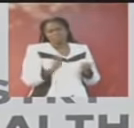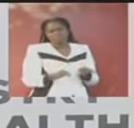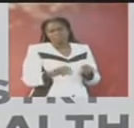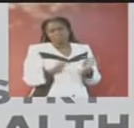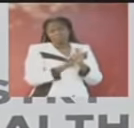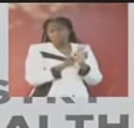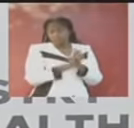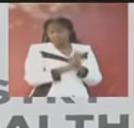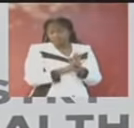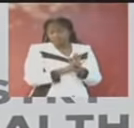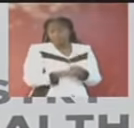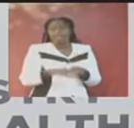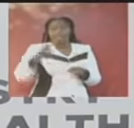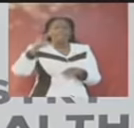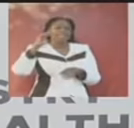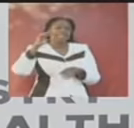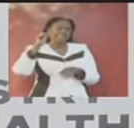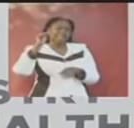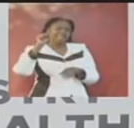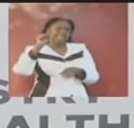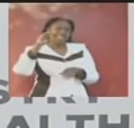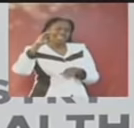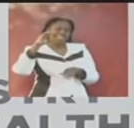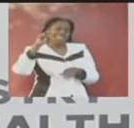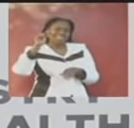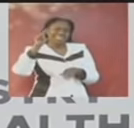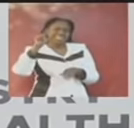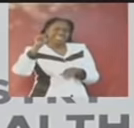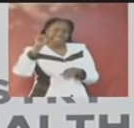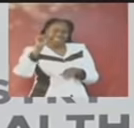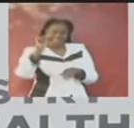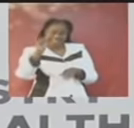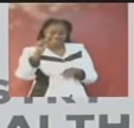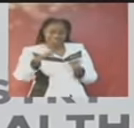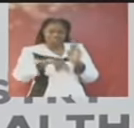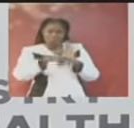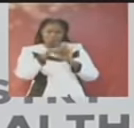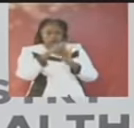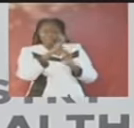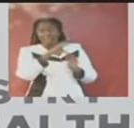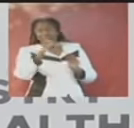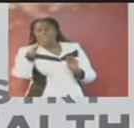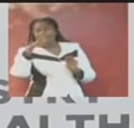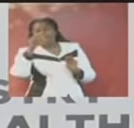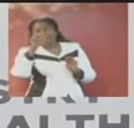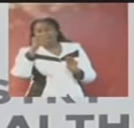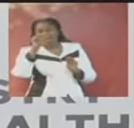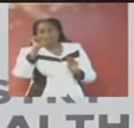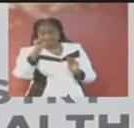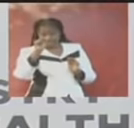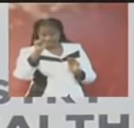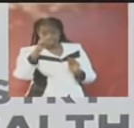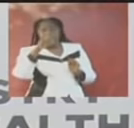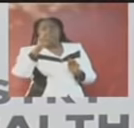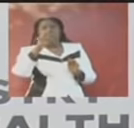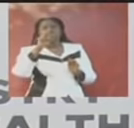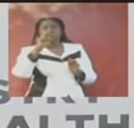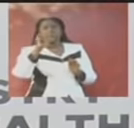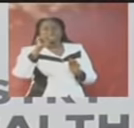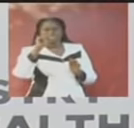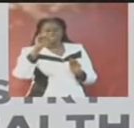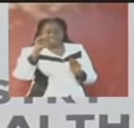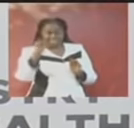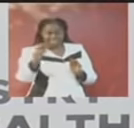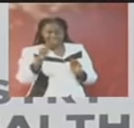example, the Cascadia Hotel, the Paria Suites Hotel, the Chancellor Hotel, the Regent